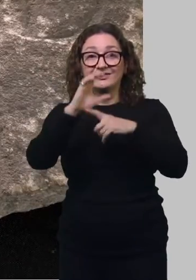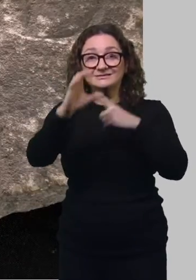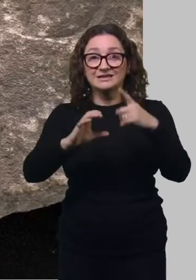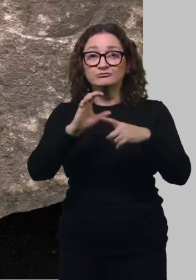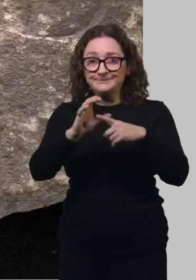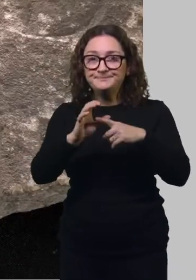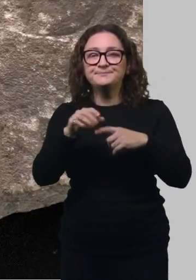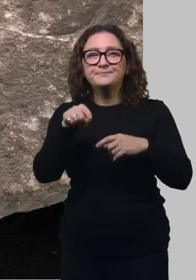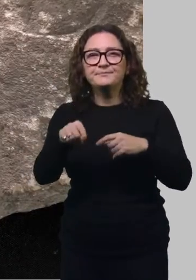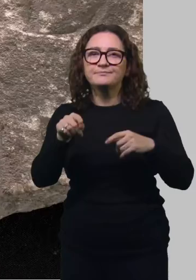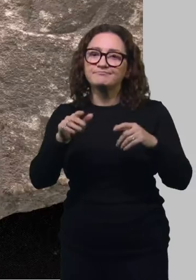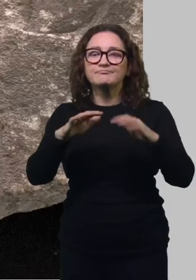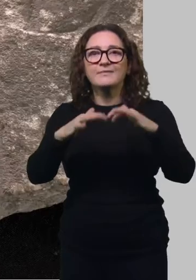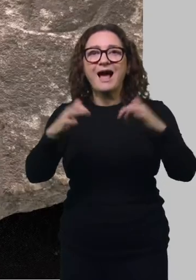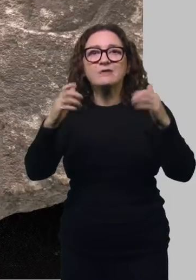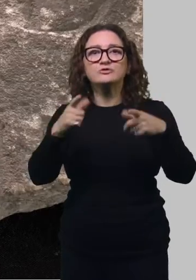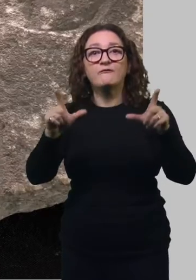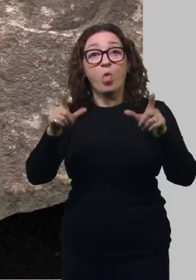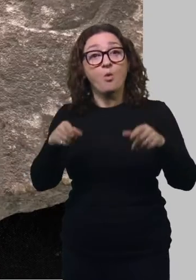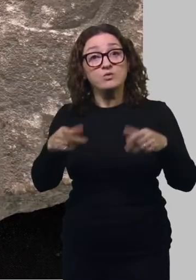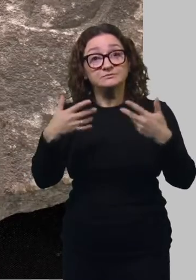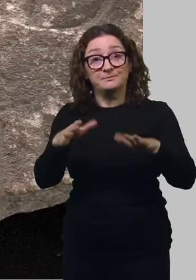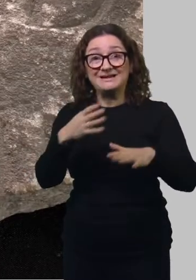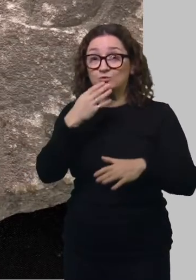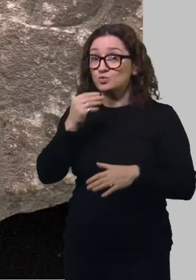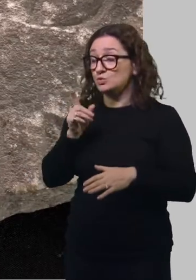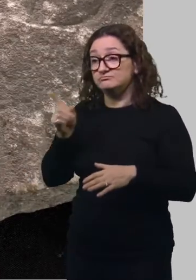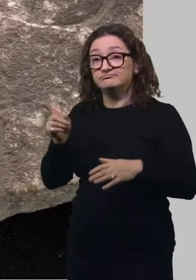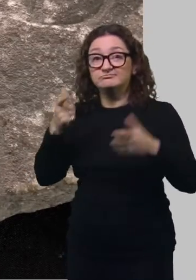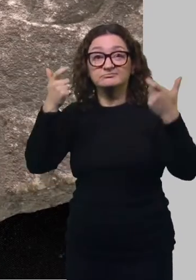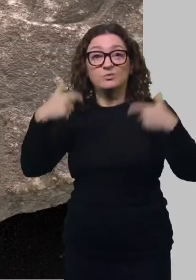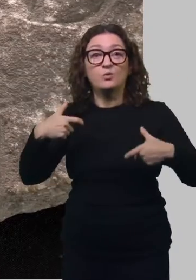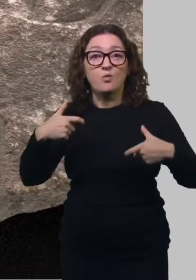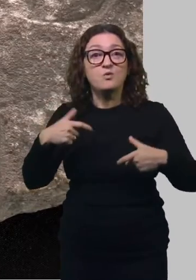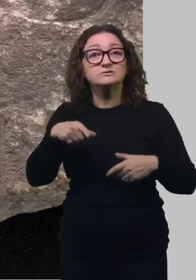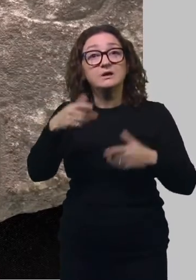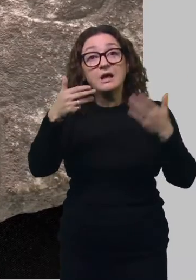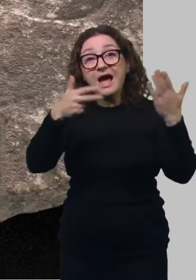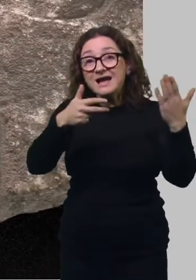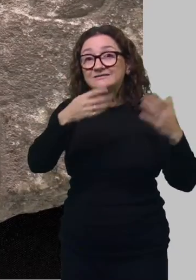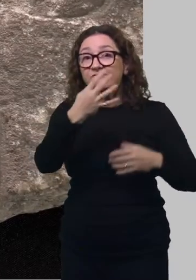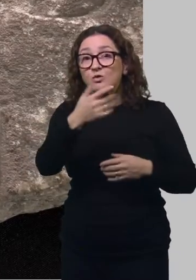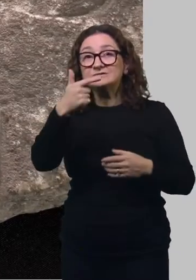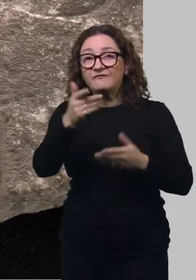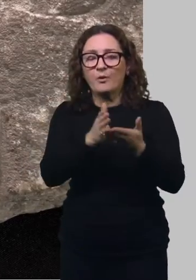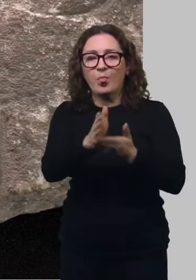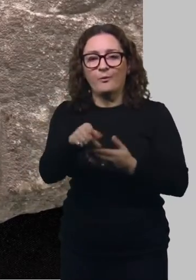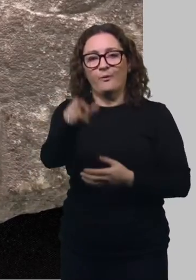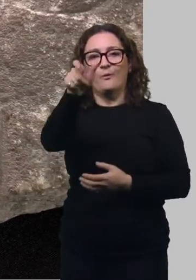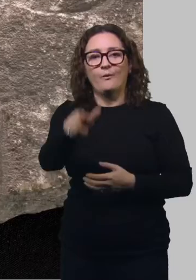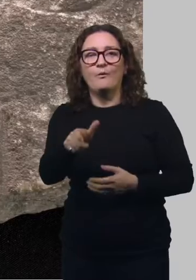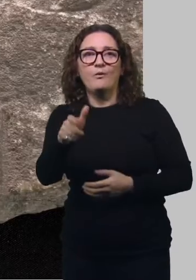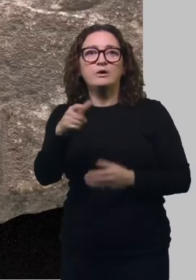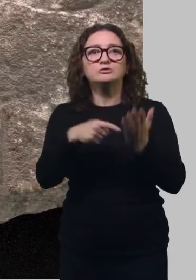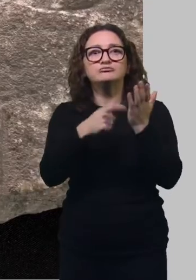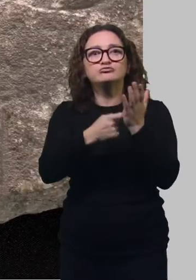in a 19th century court case. It was brought to the Committee for Privileges of the House of Lords in 1847